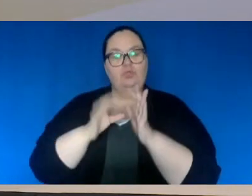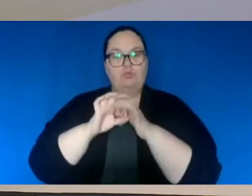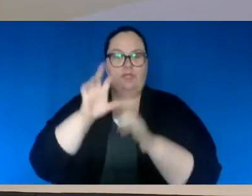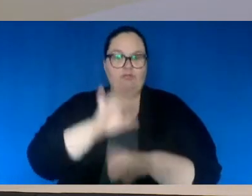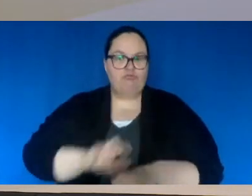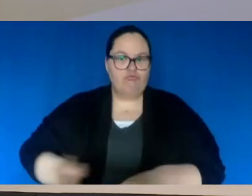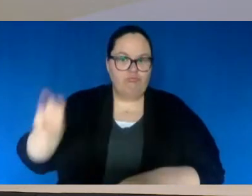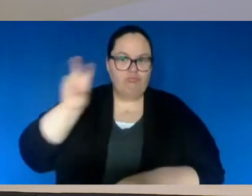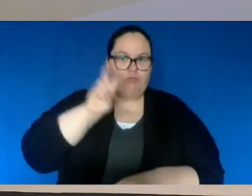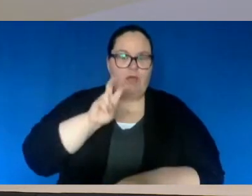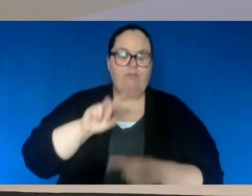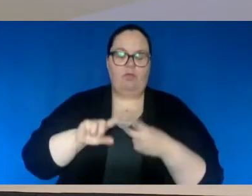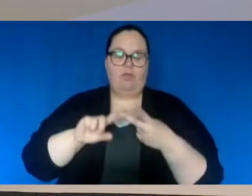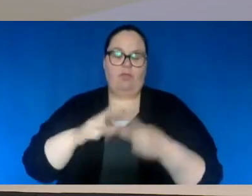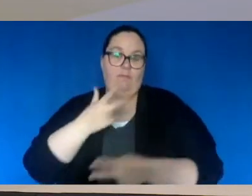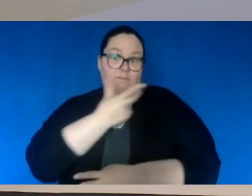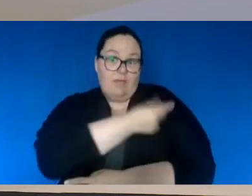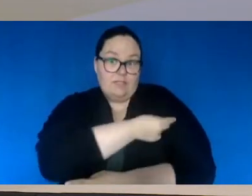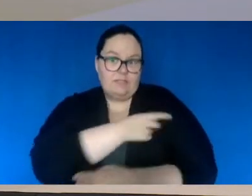and self-isolation.